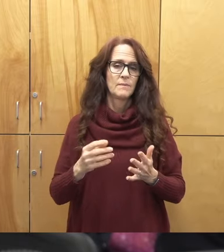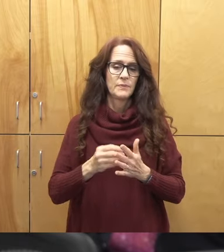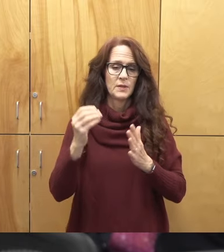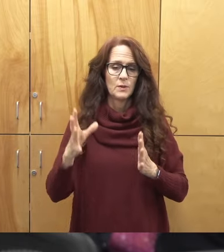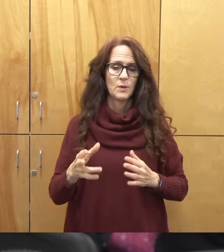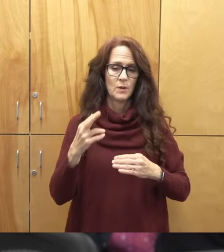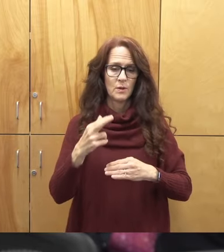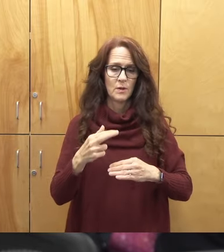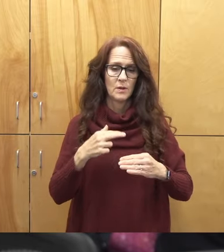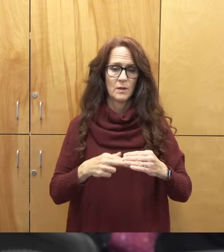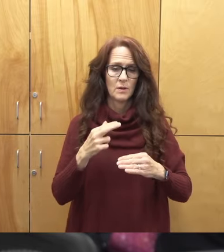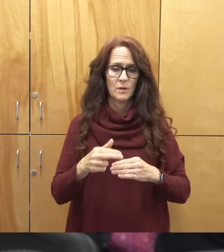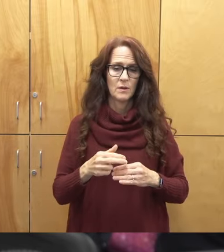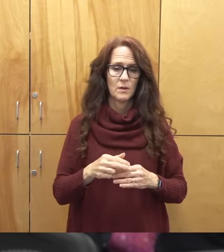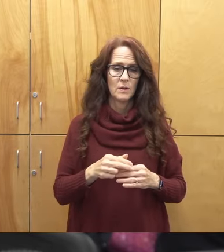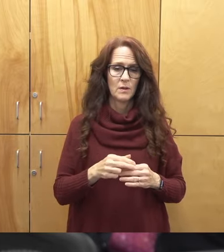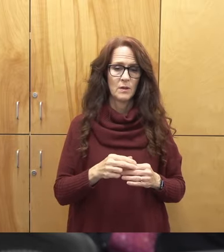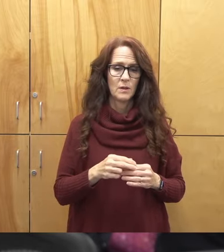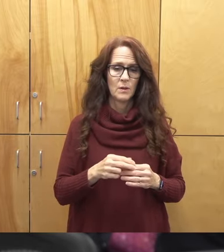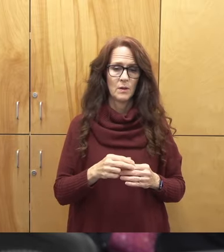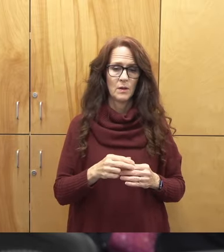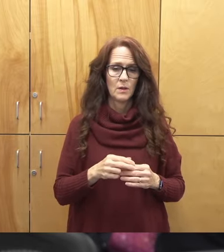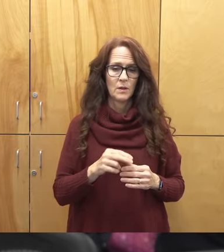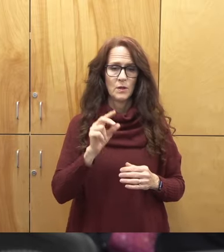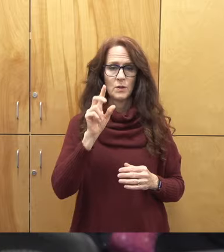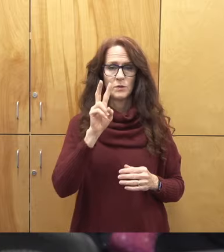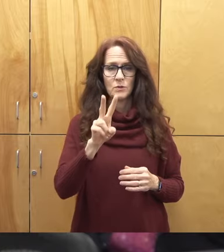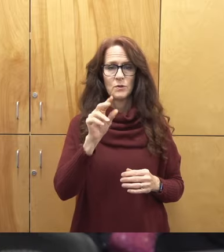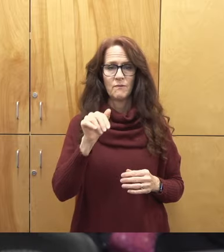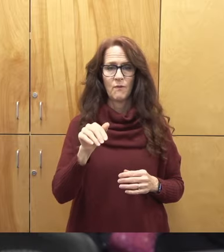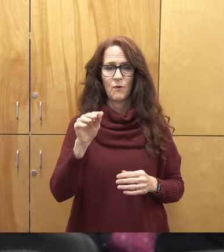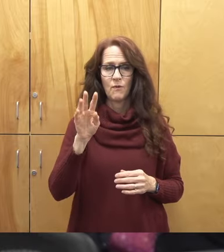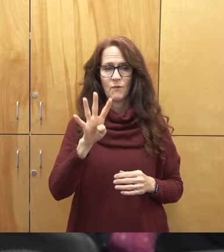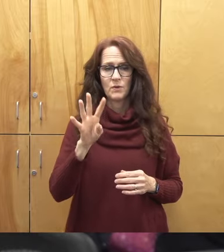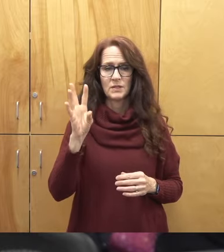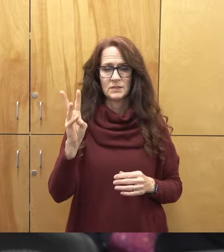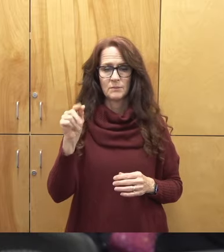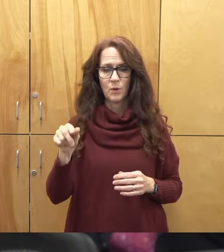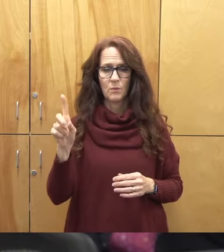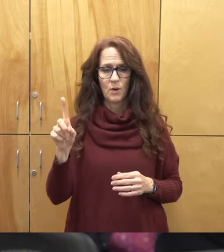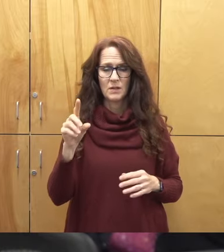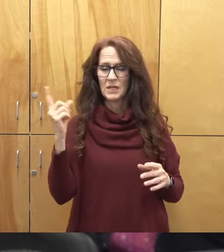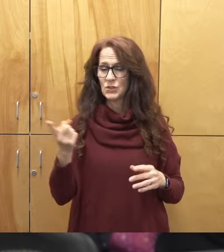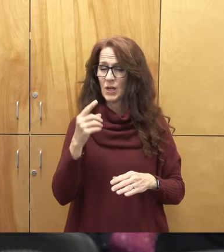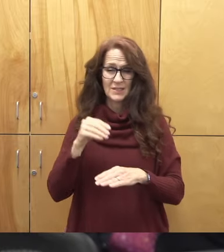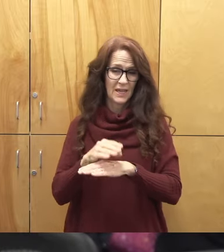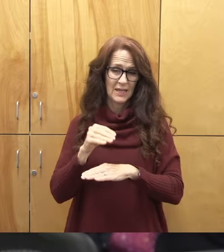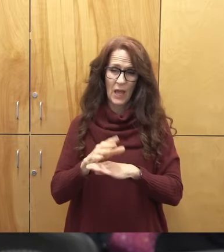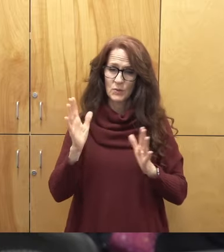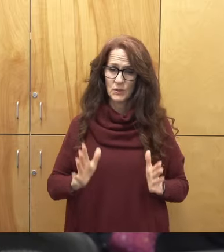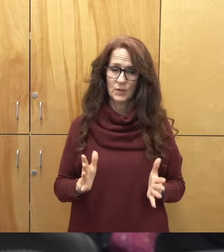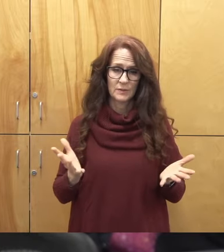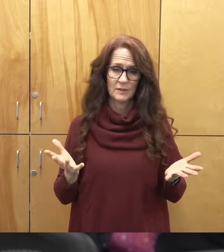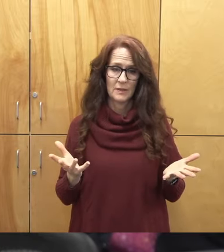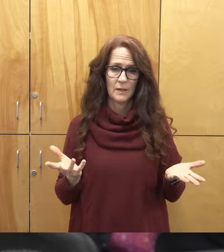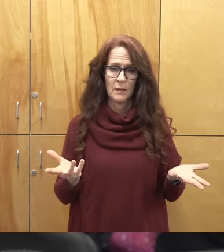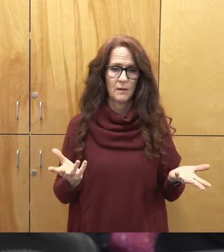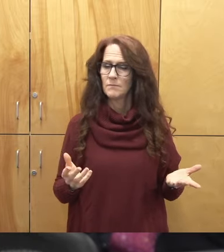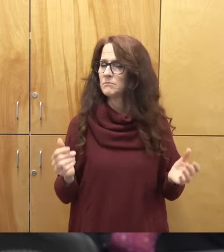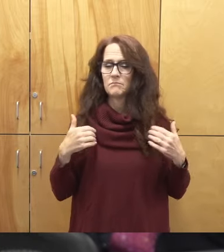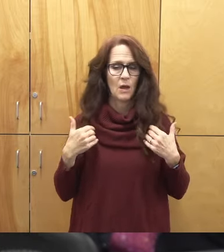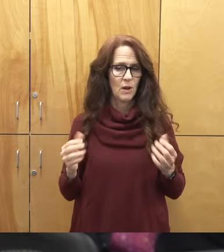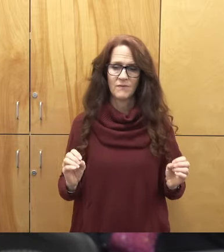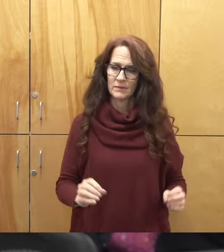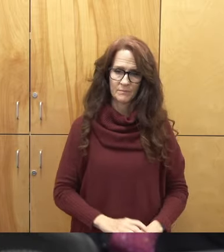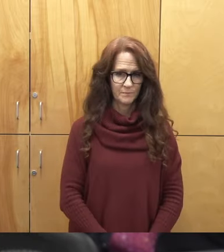ratio at 246.1. But you don't have just the counselors. I'd have to make that calculation, but I do not have it with